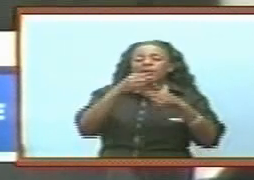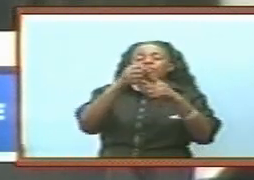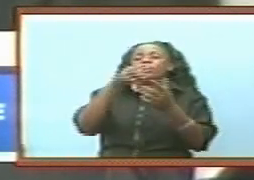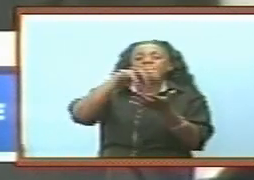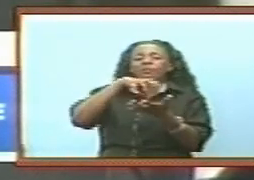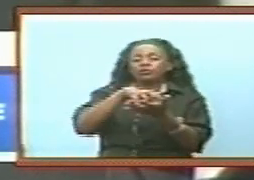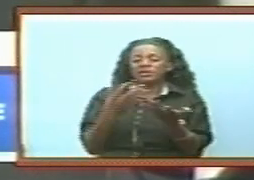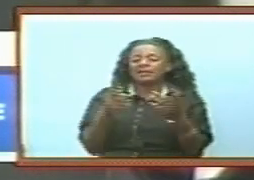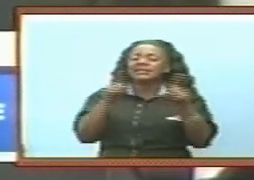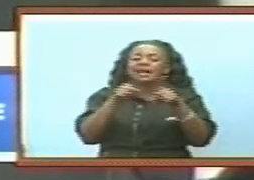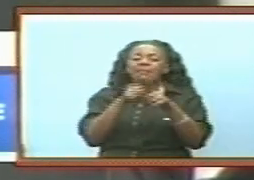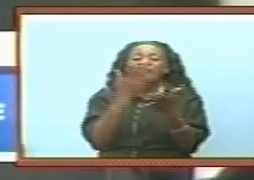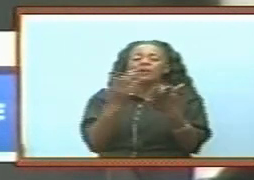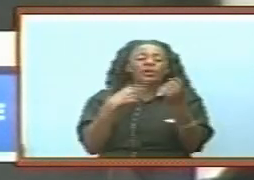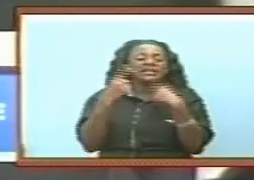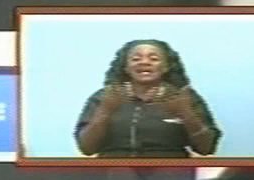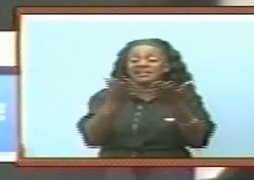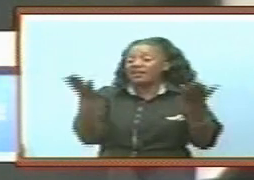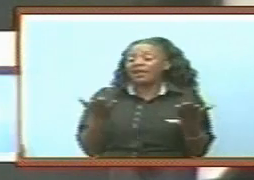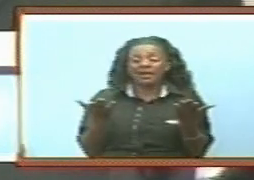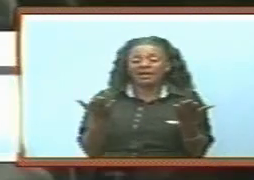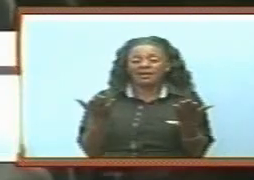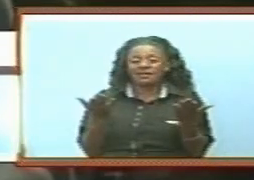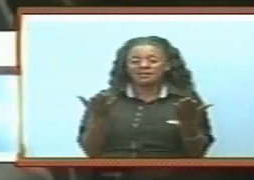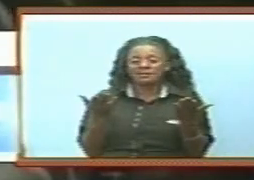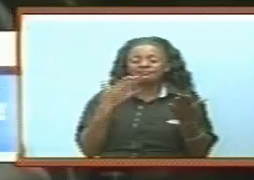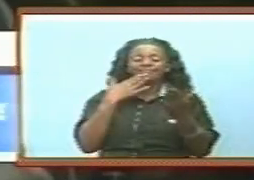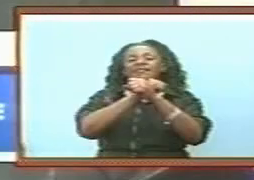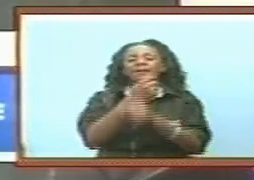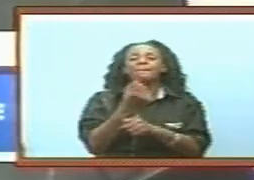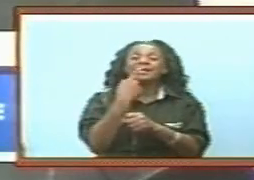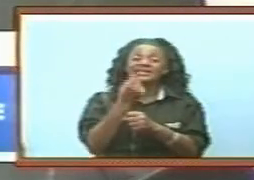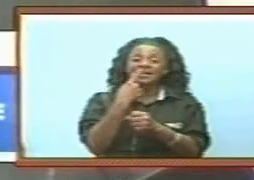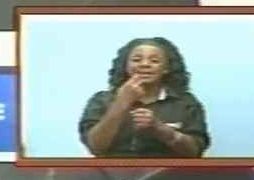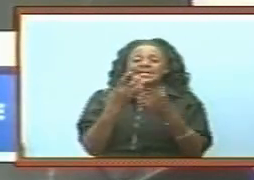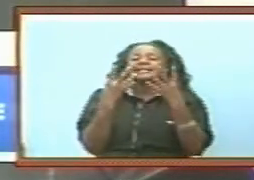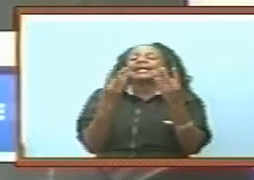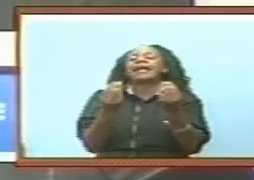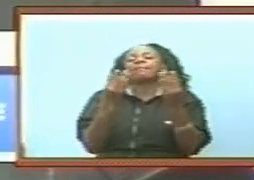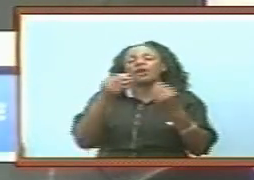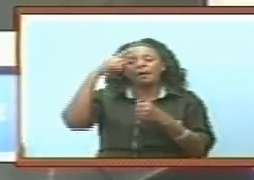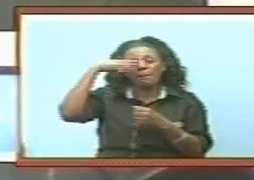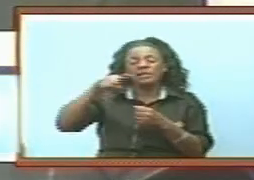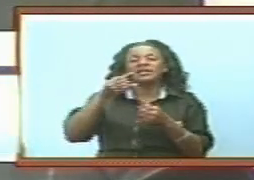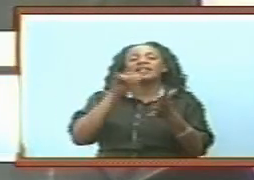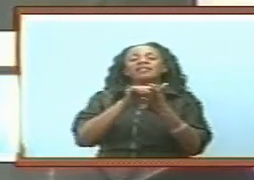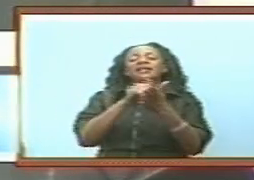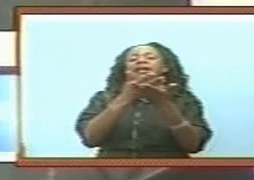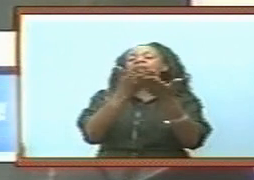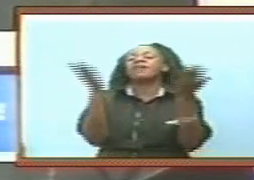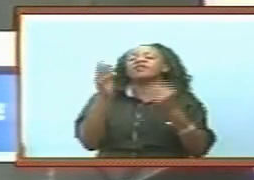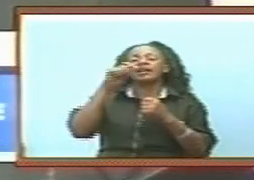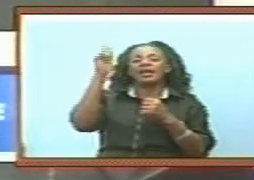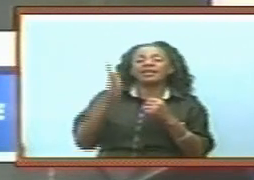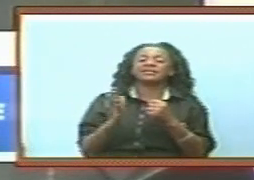same thing that we are discussing? Thank you. Thank you very, very much. A simple policy that every Kenyan should test,